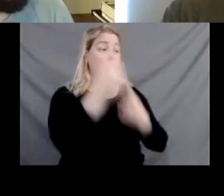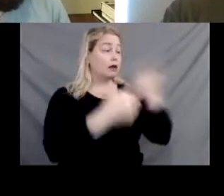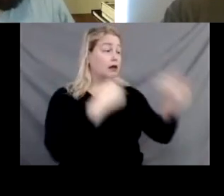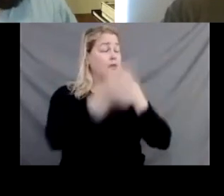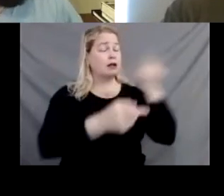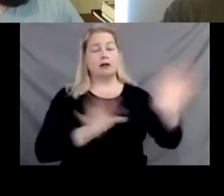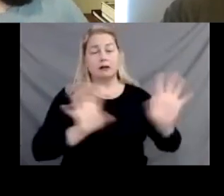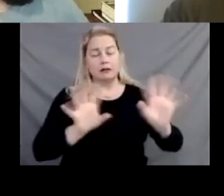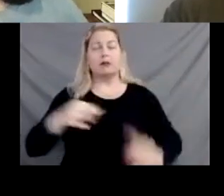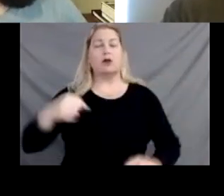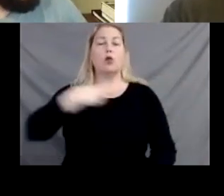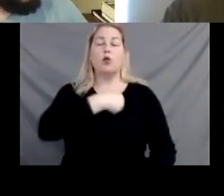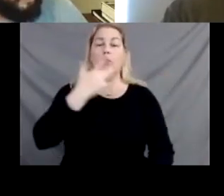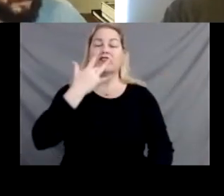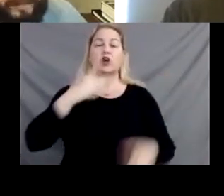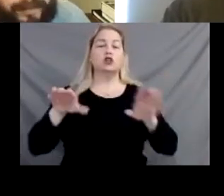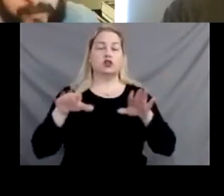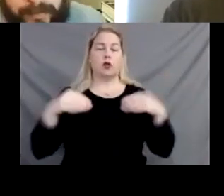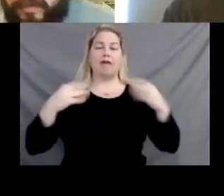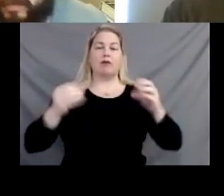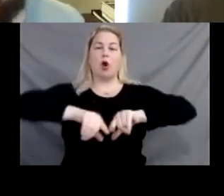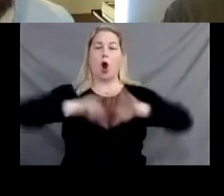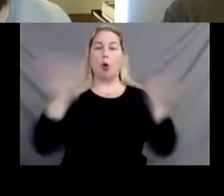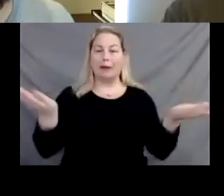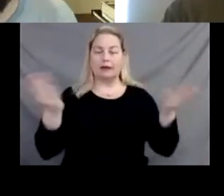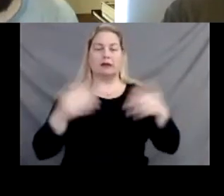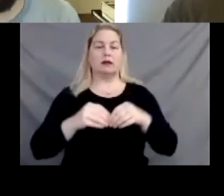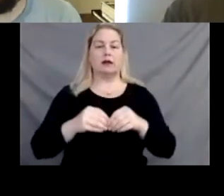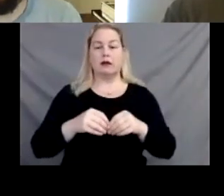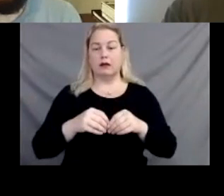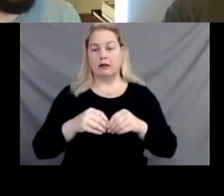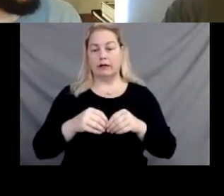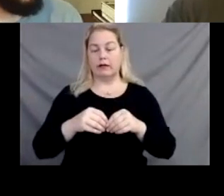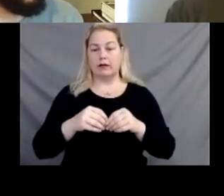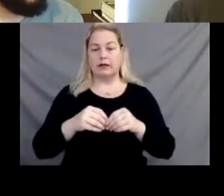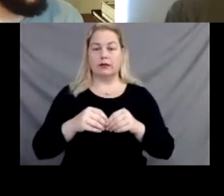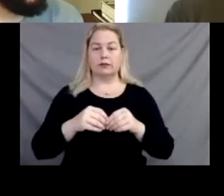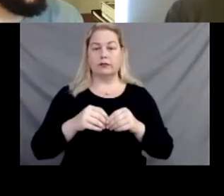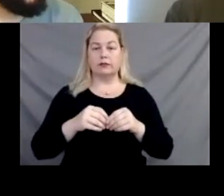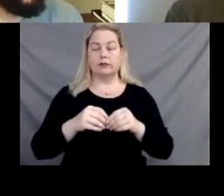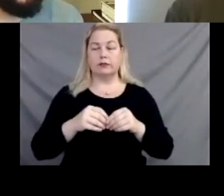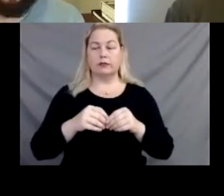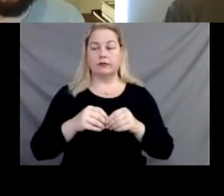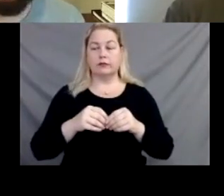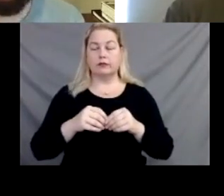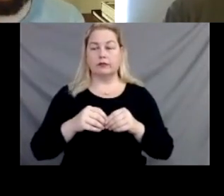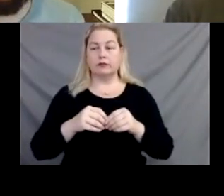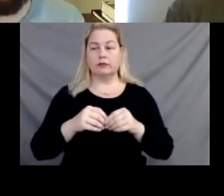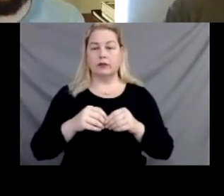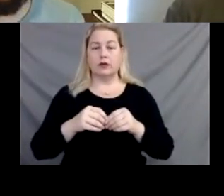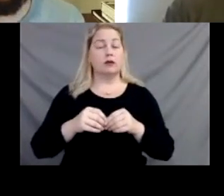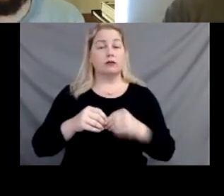what we wanted to open up the question: what is the kind of prospect or role of the